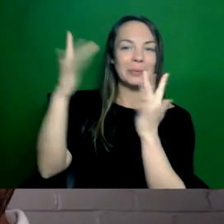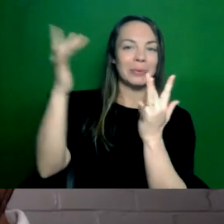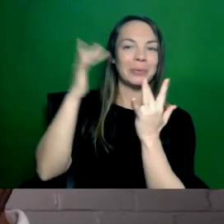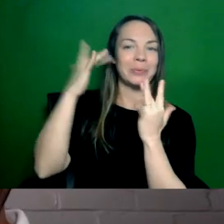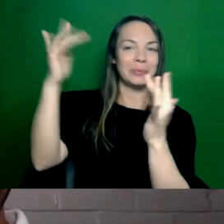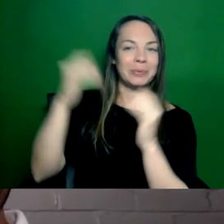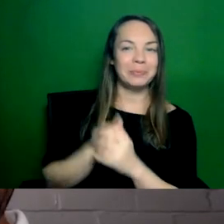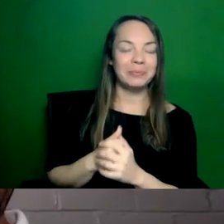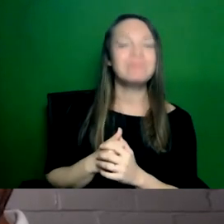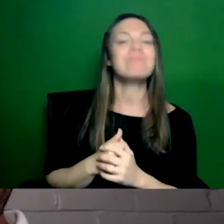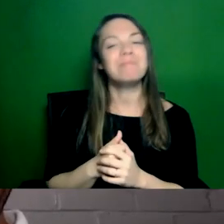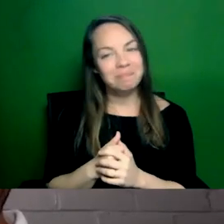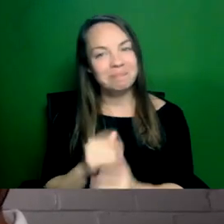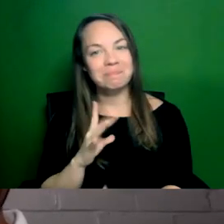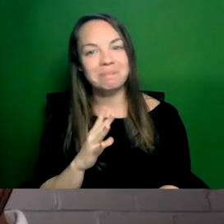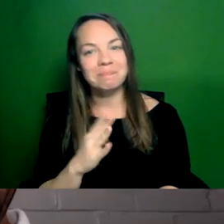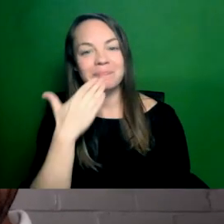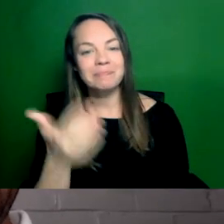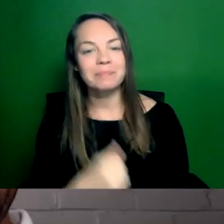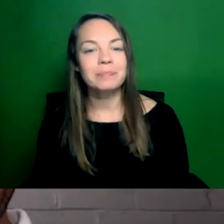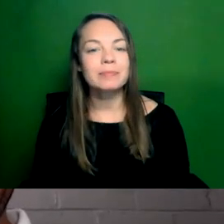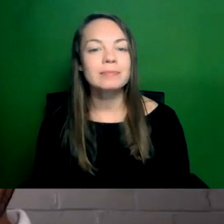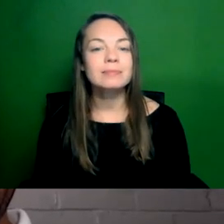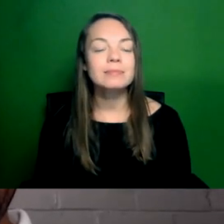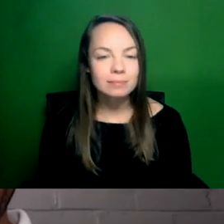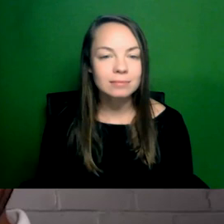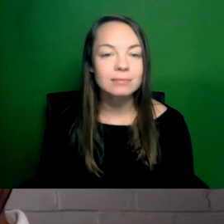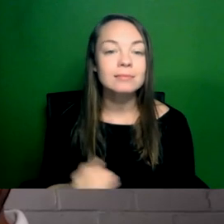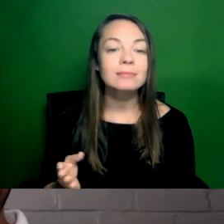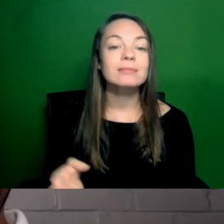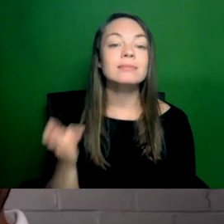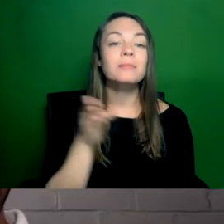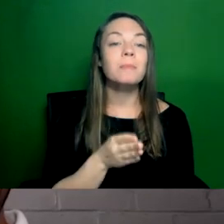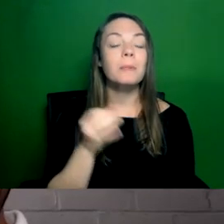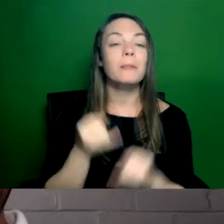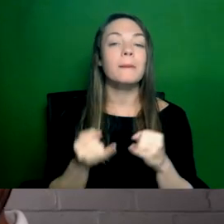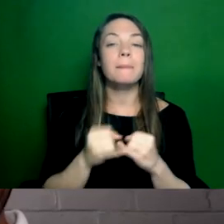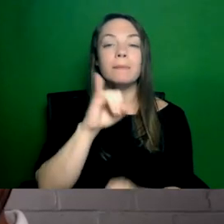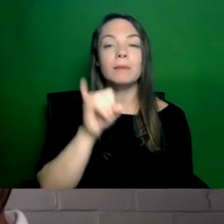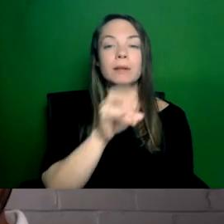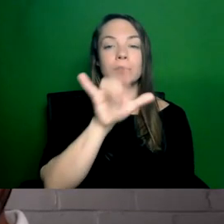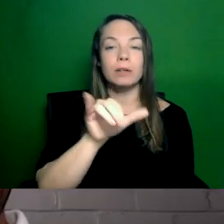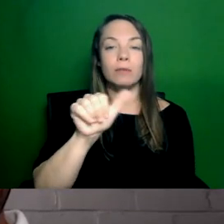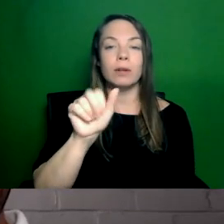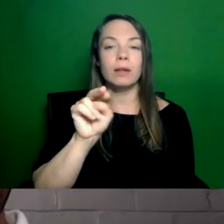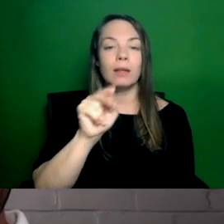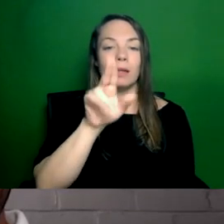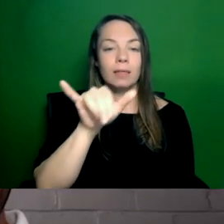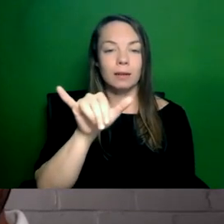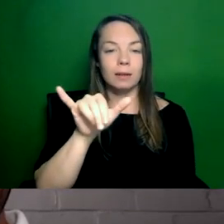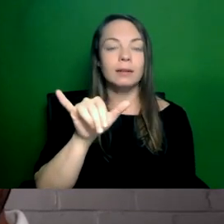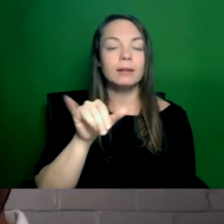Outstanding. Thank you, Jesse. Love it. And finally, I'd like to introduce our colleague, Jeffrey Anthony. Jeffrey W. Anthony is